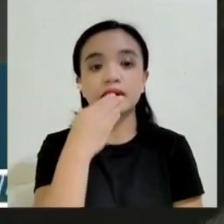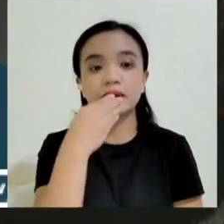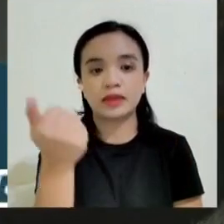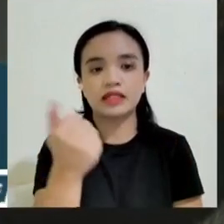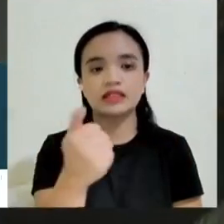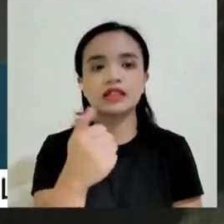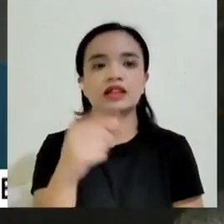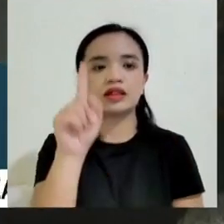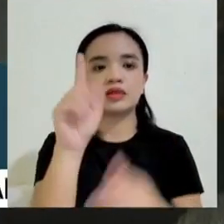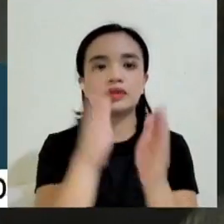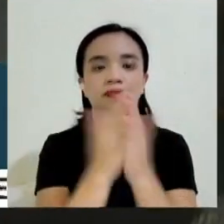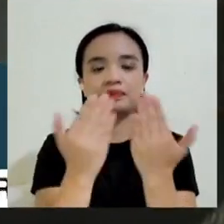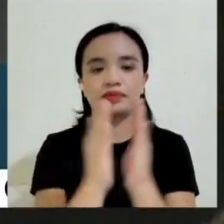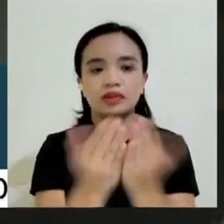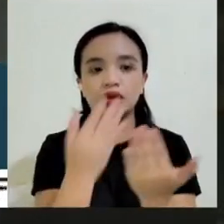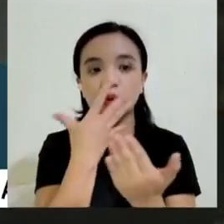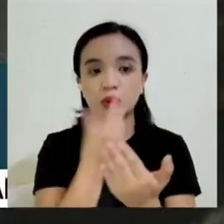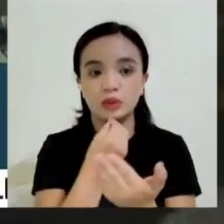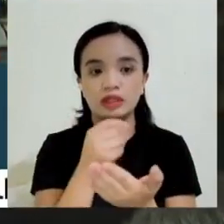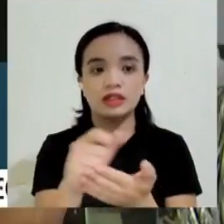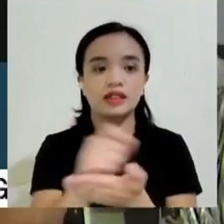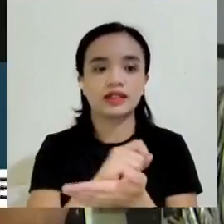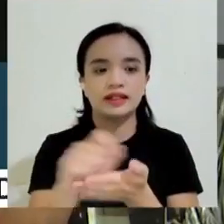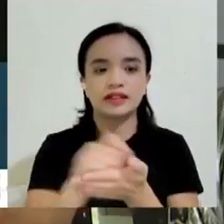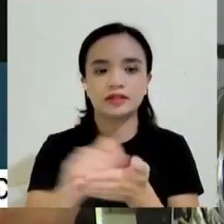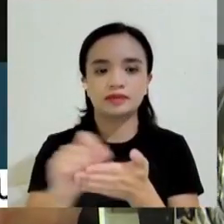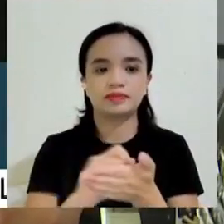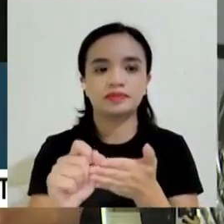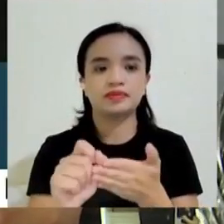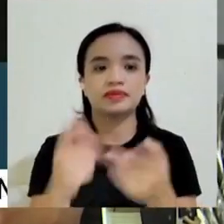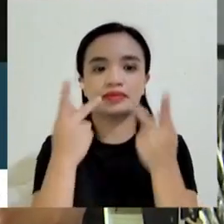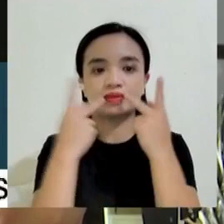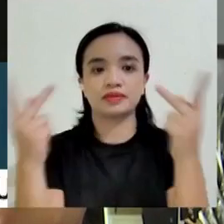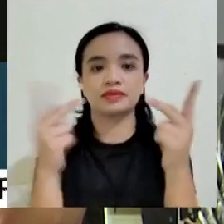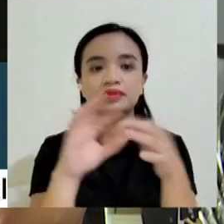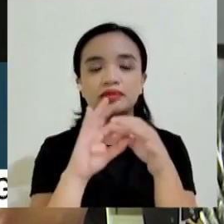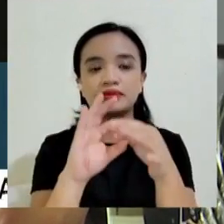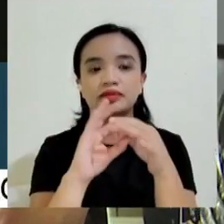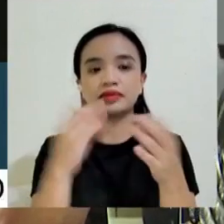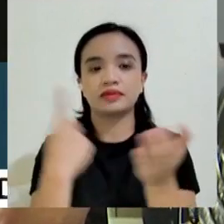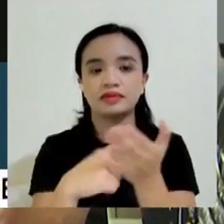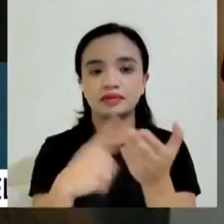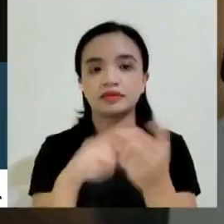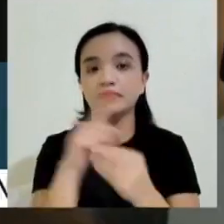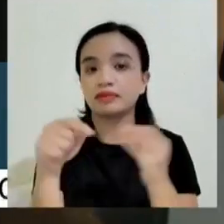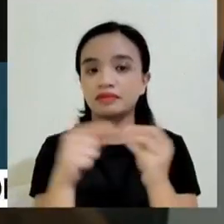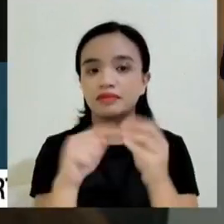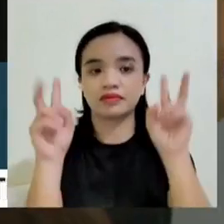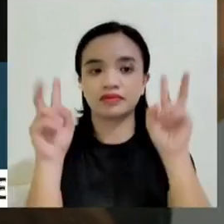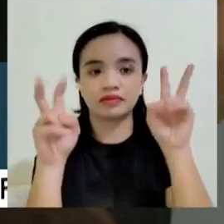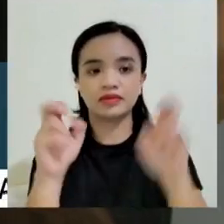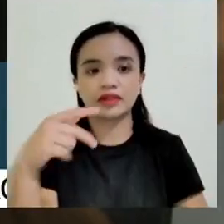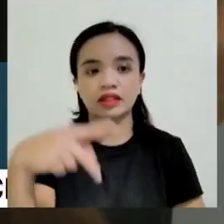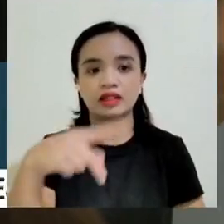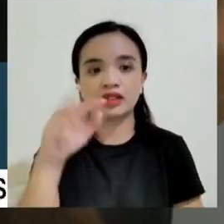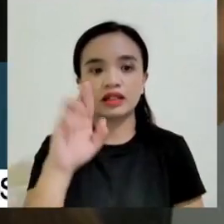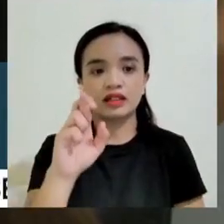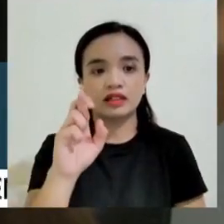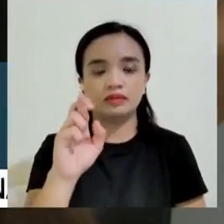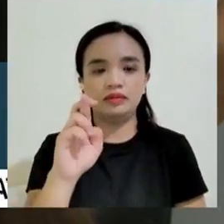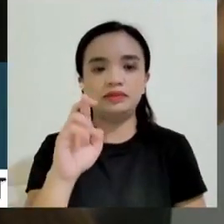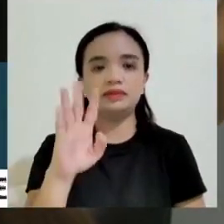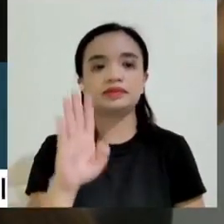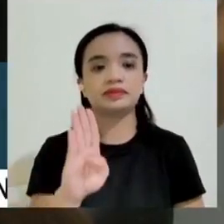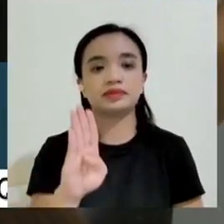by the brightest minds in the public relations industry, it tackles a range of topics from PR basics and project management